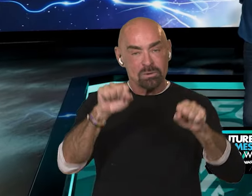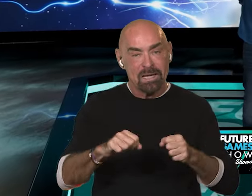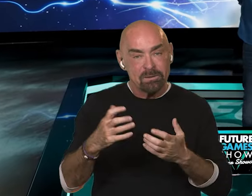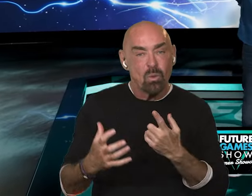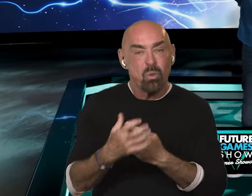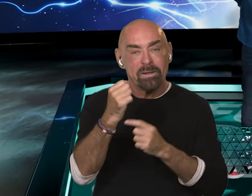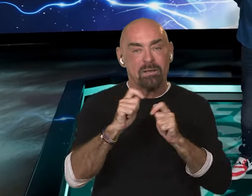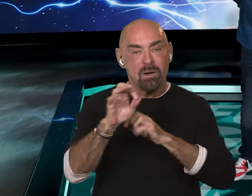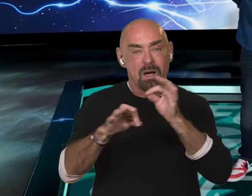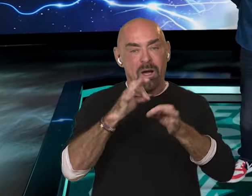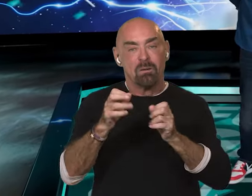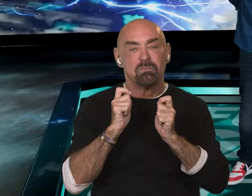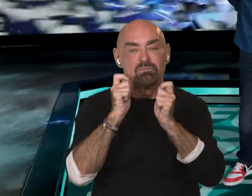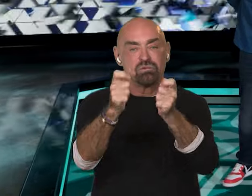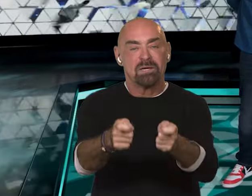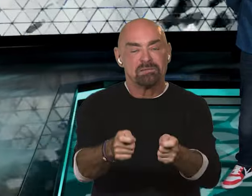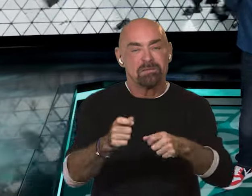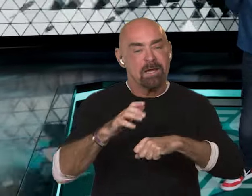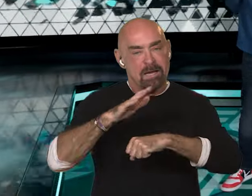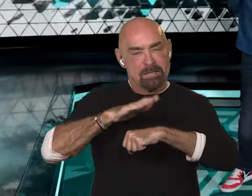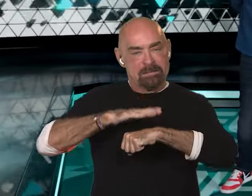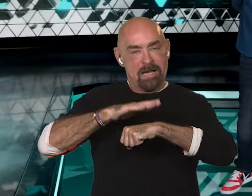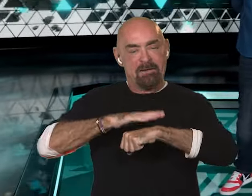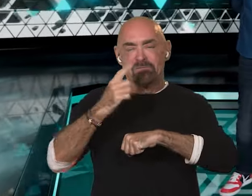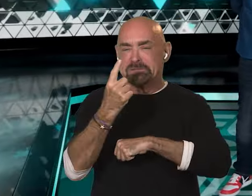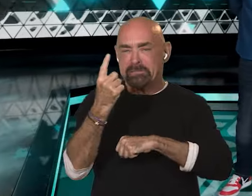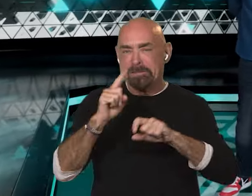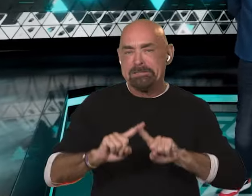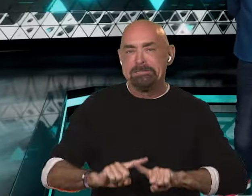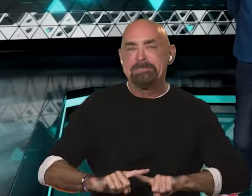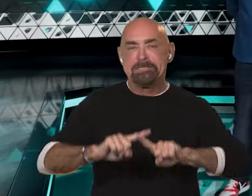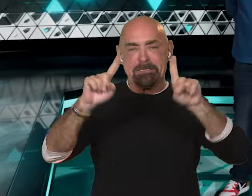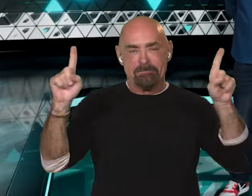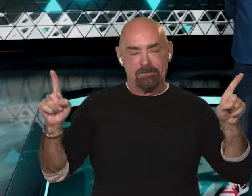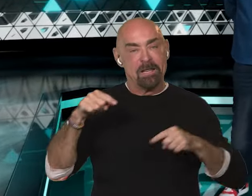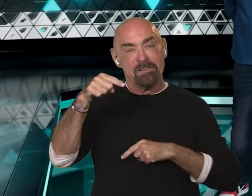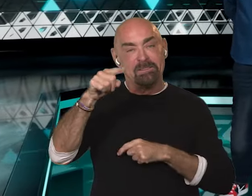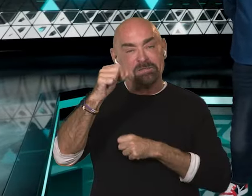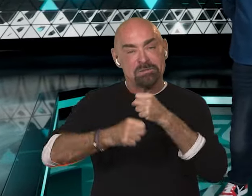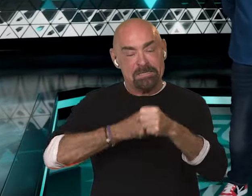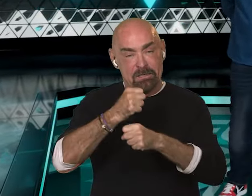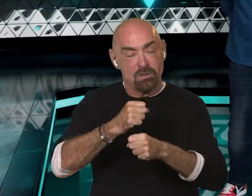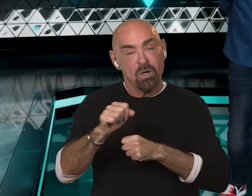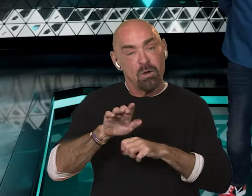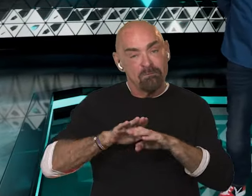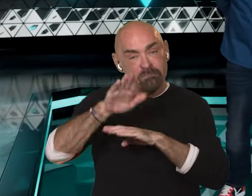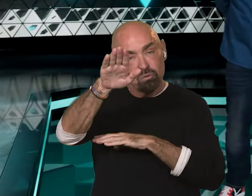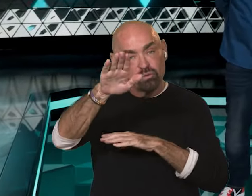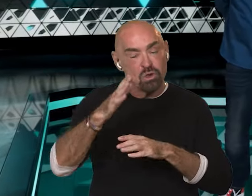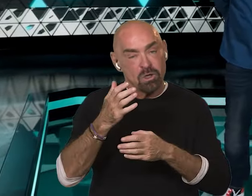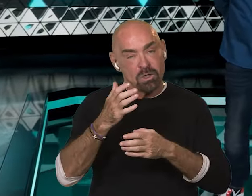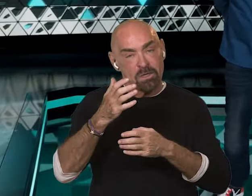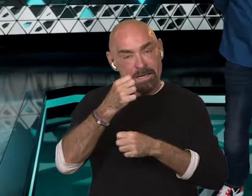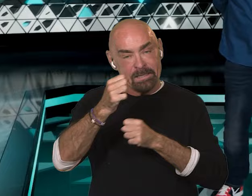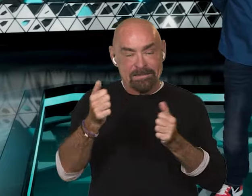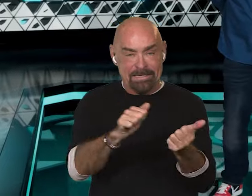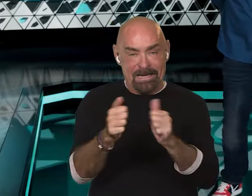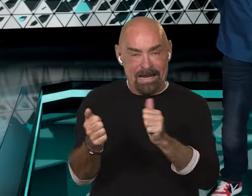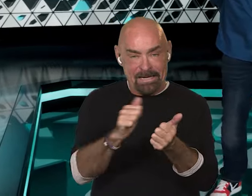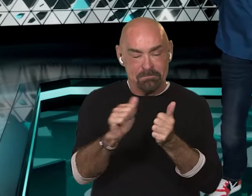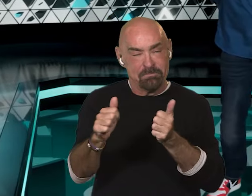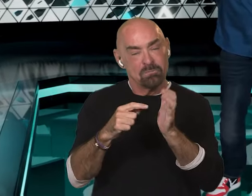of winning some great prizes, courtesy of MSI. All right, time for something completely different. This year, the Future